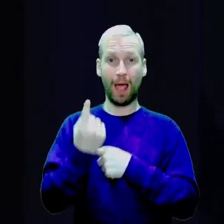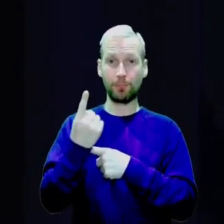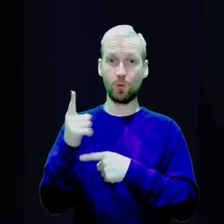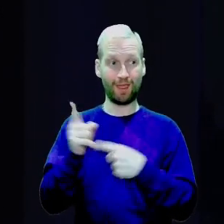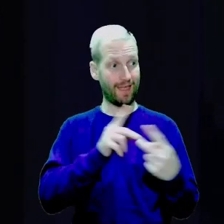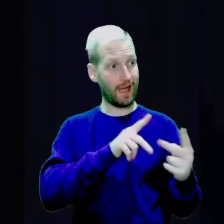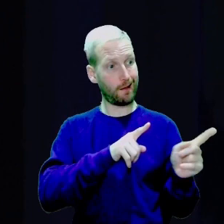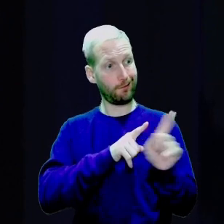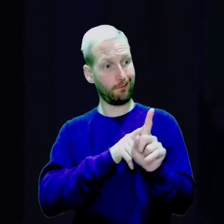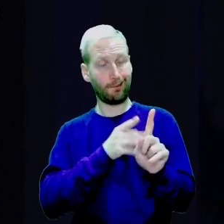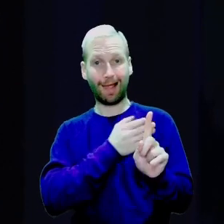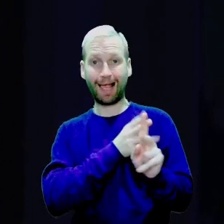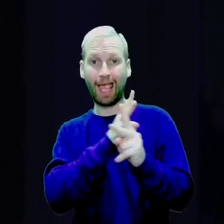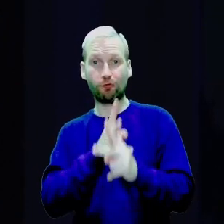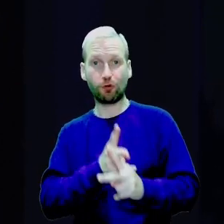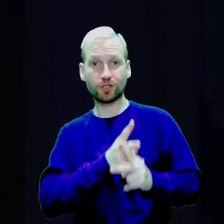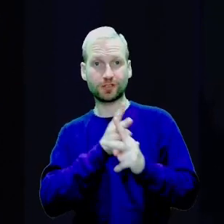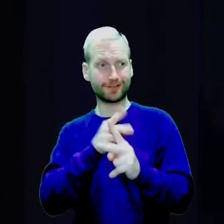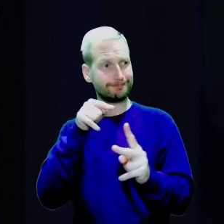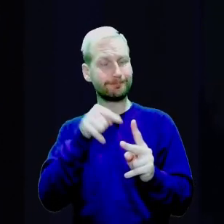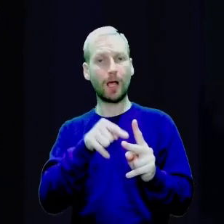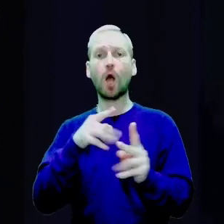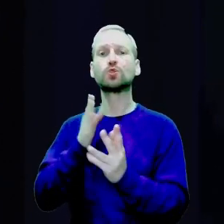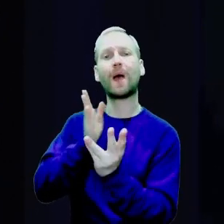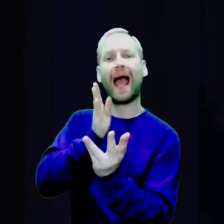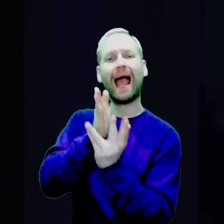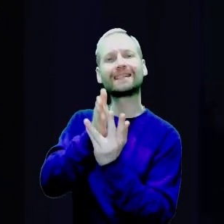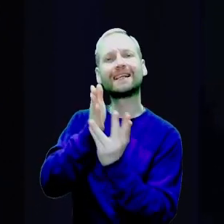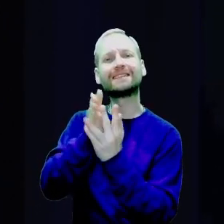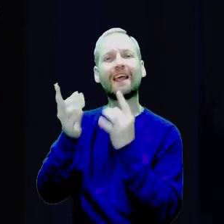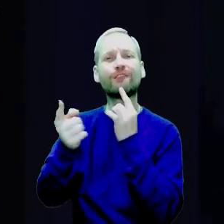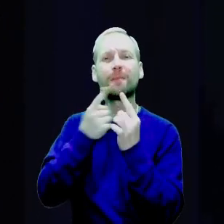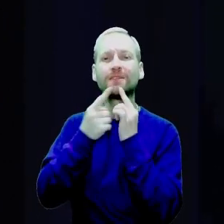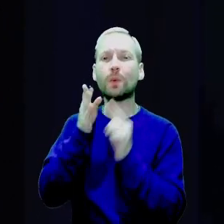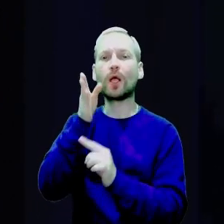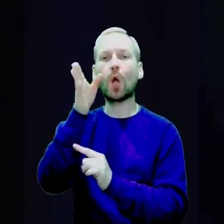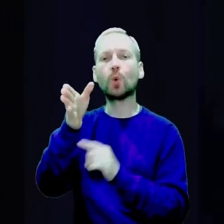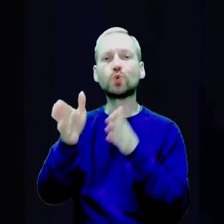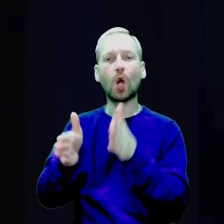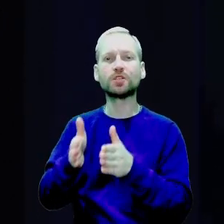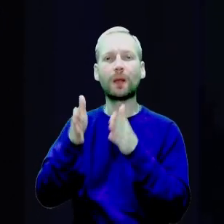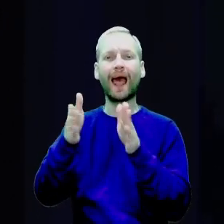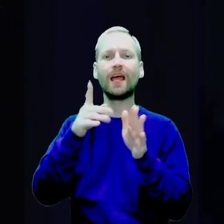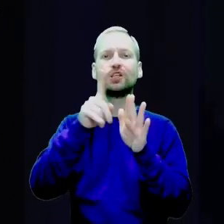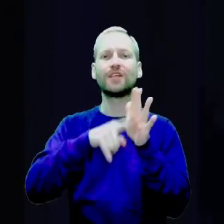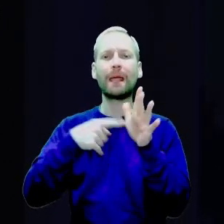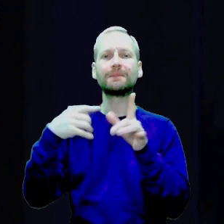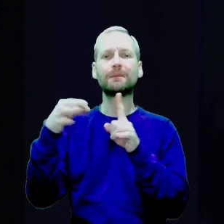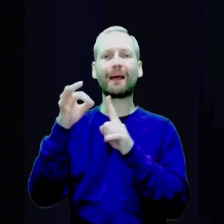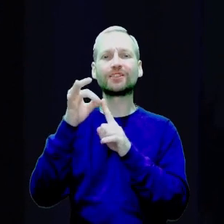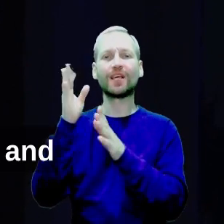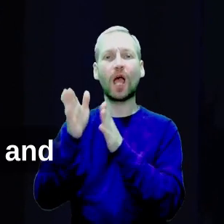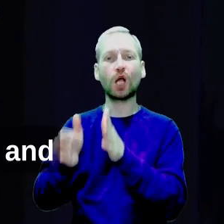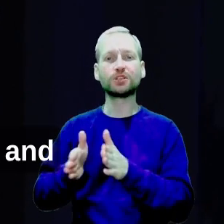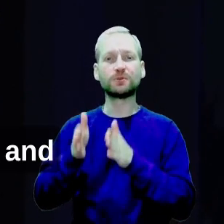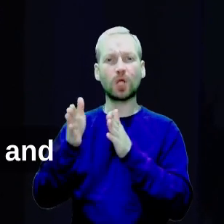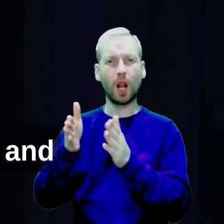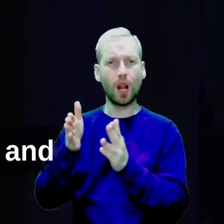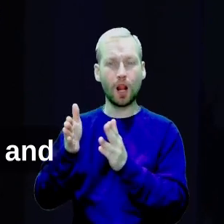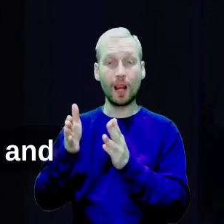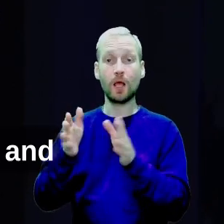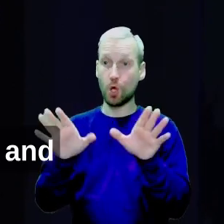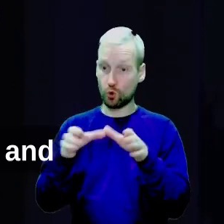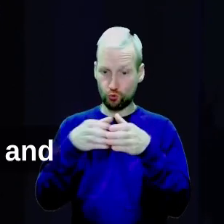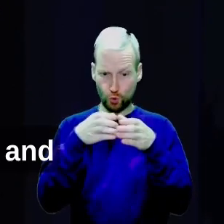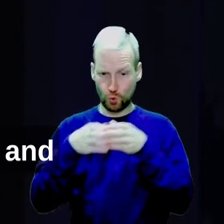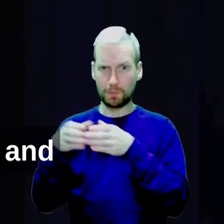carers. We also looked at the accessibility of the information you get when you go to hospitals like the James Paget Hospital. Groups of